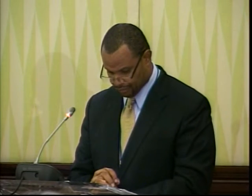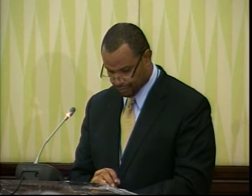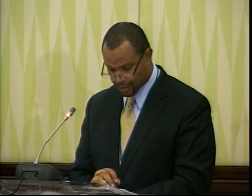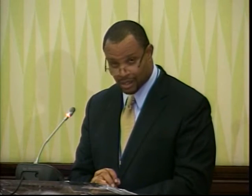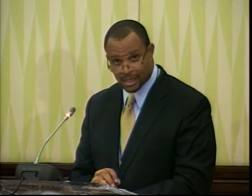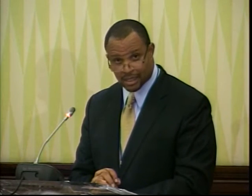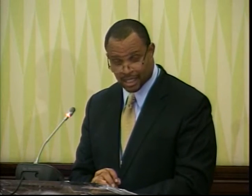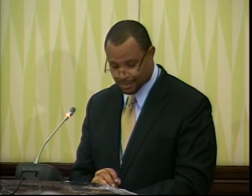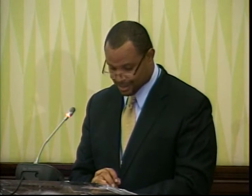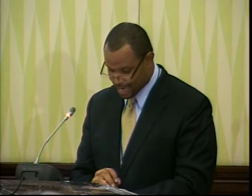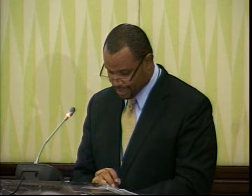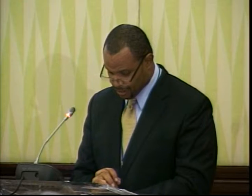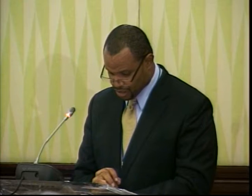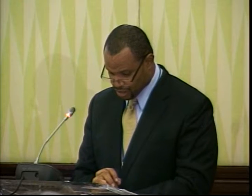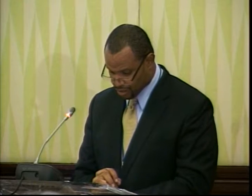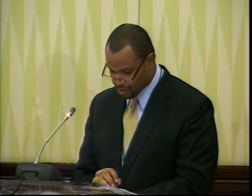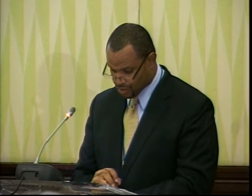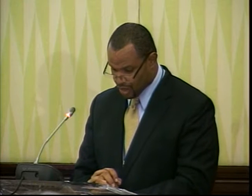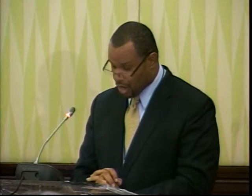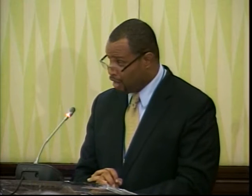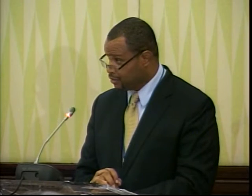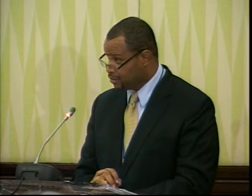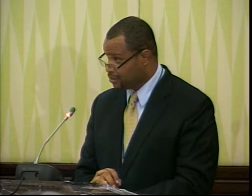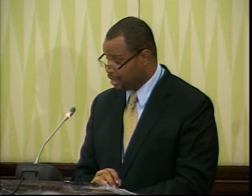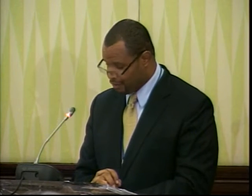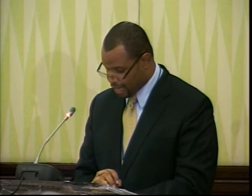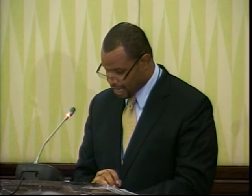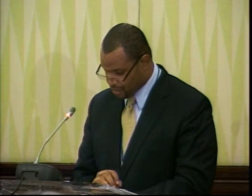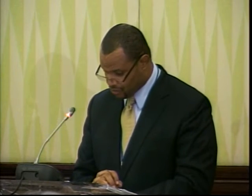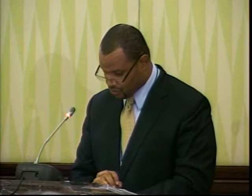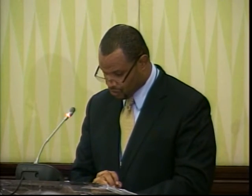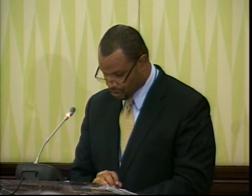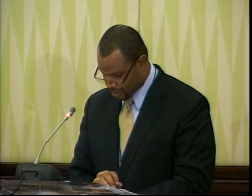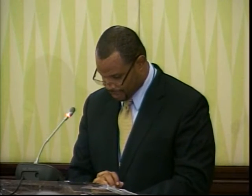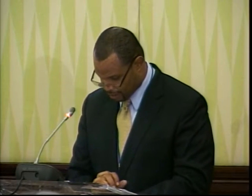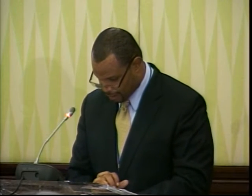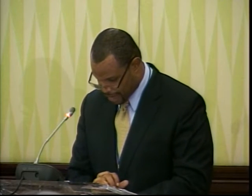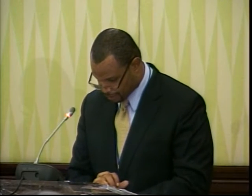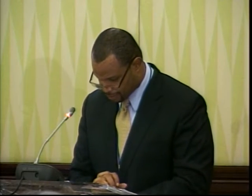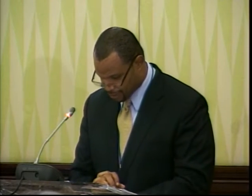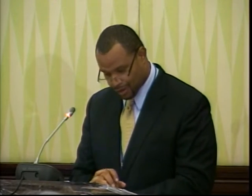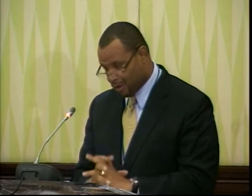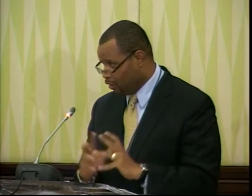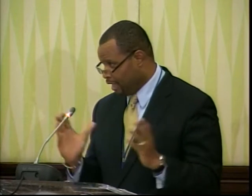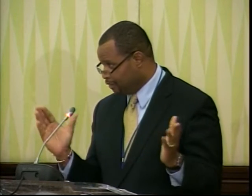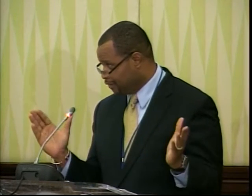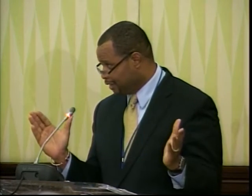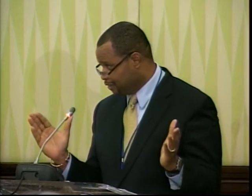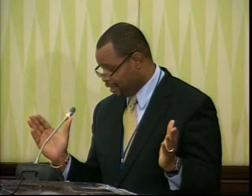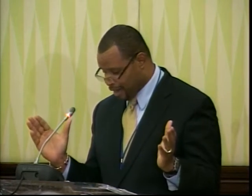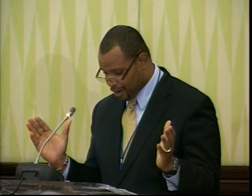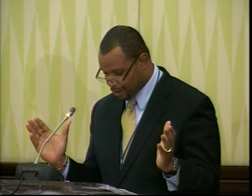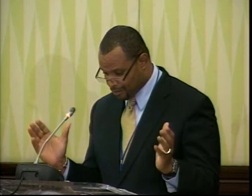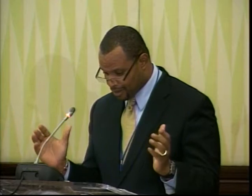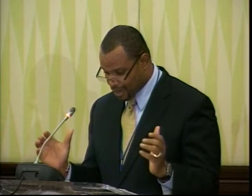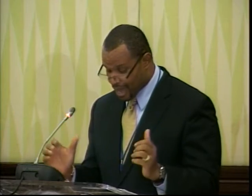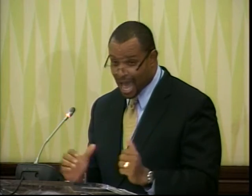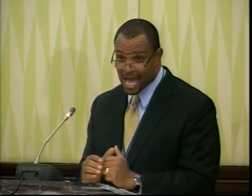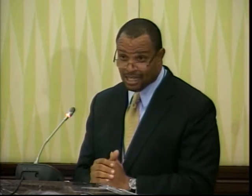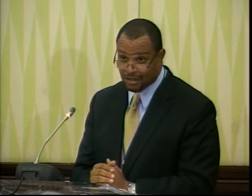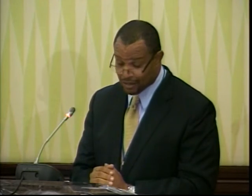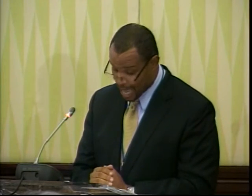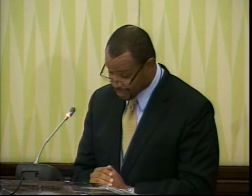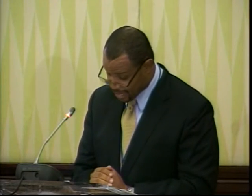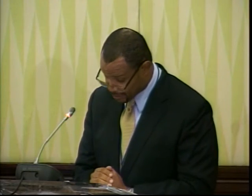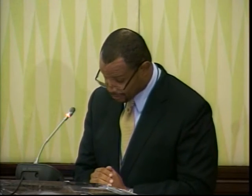enough to keep sending missions of sterilized technocrats, all helpful as they are,